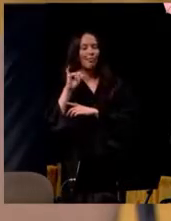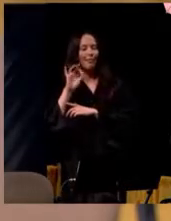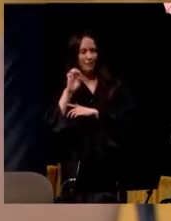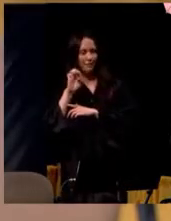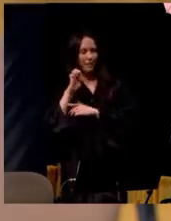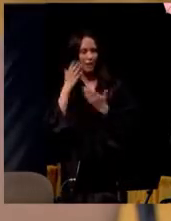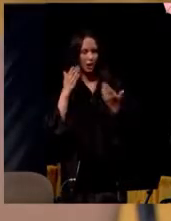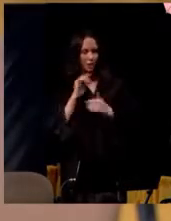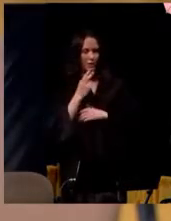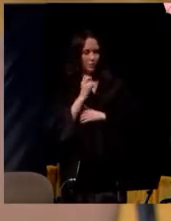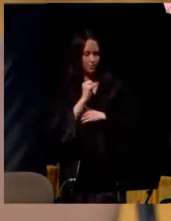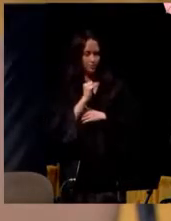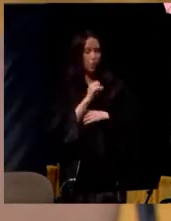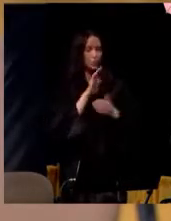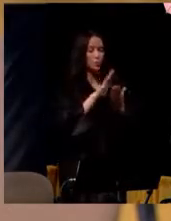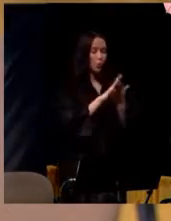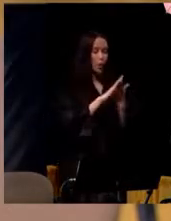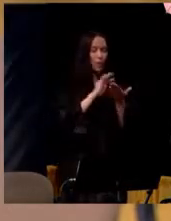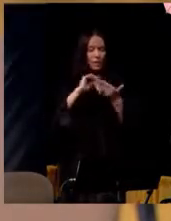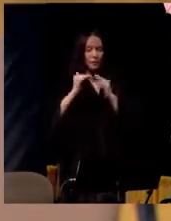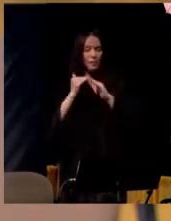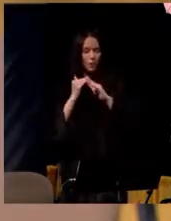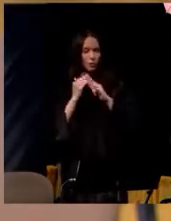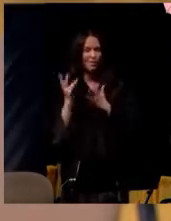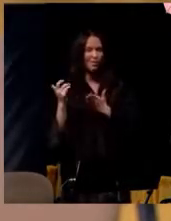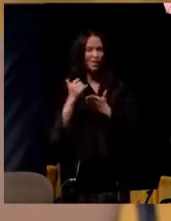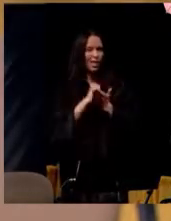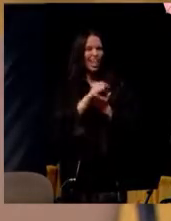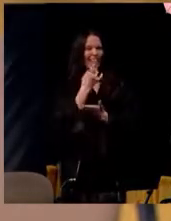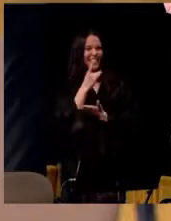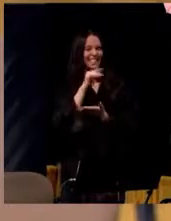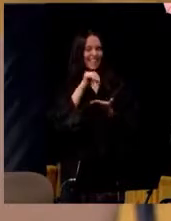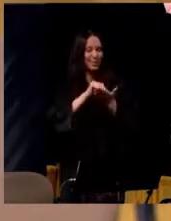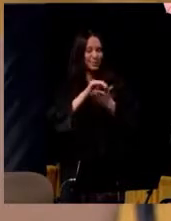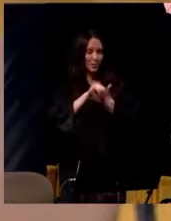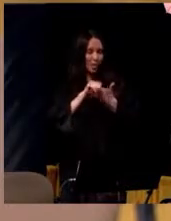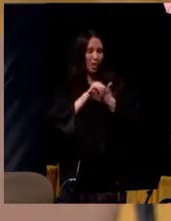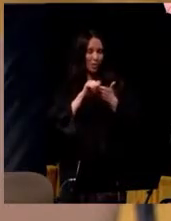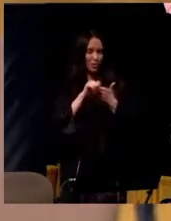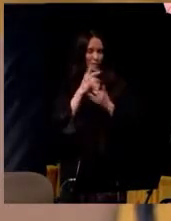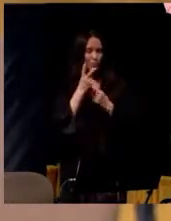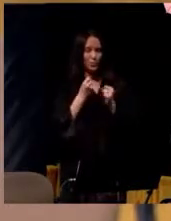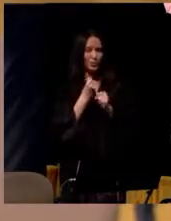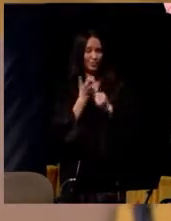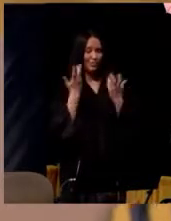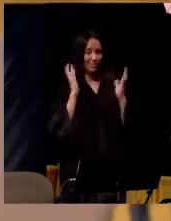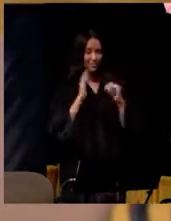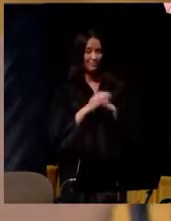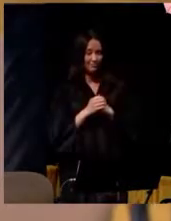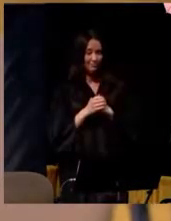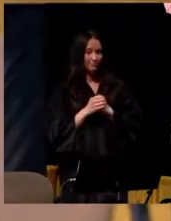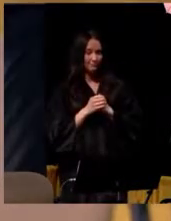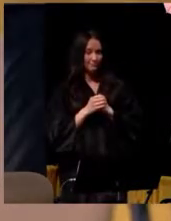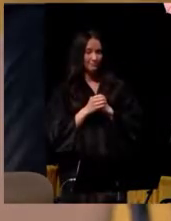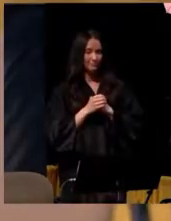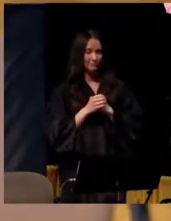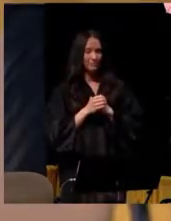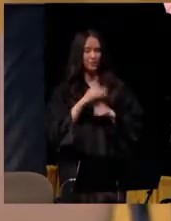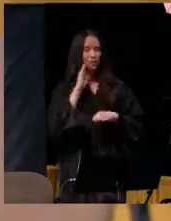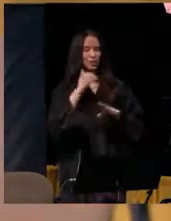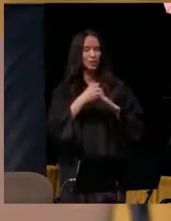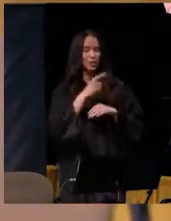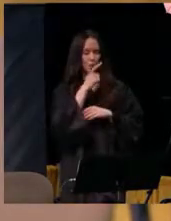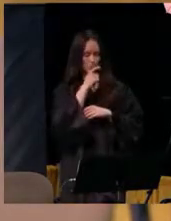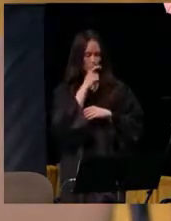together as a school and a community, our students raised over $18,000 in just 2 years. She is the daughter of